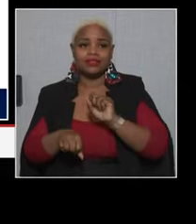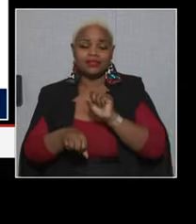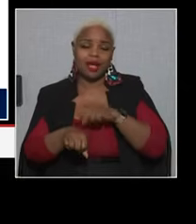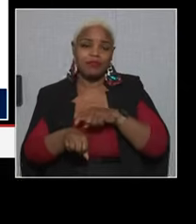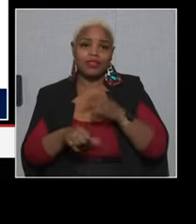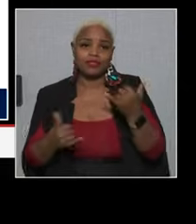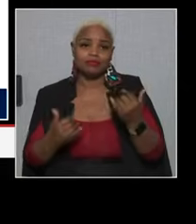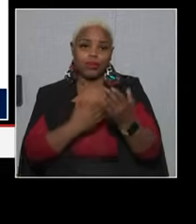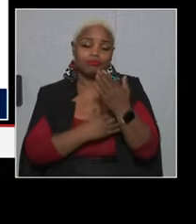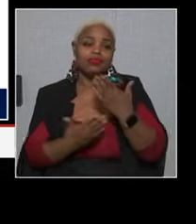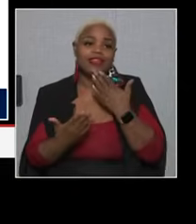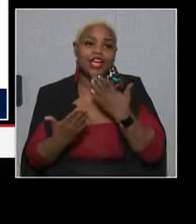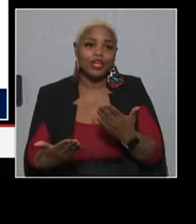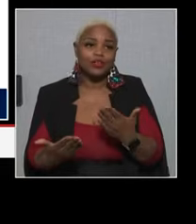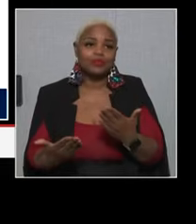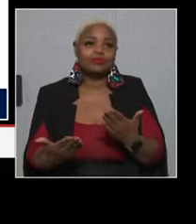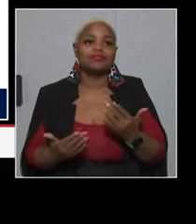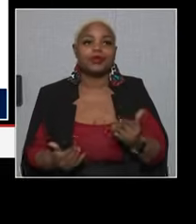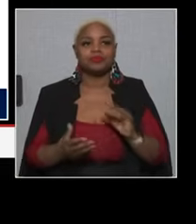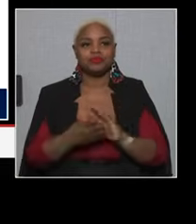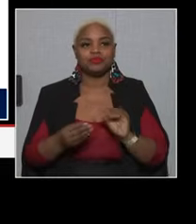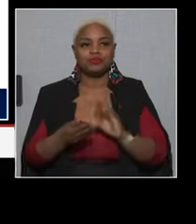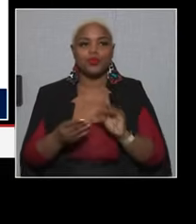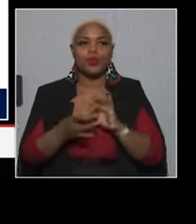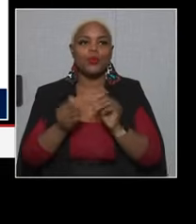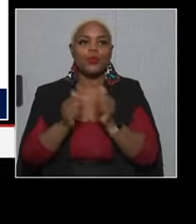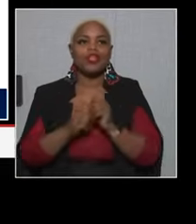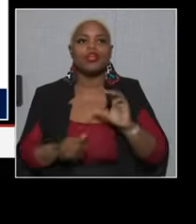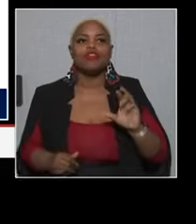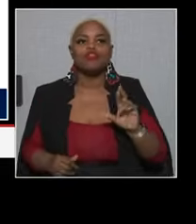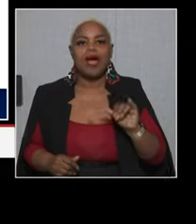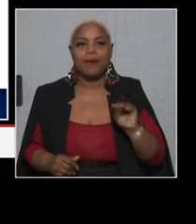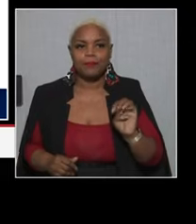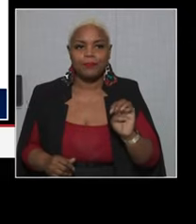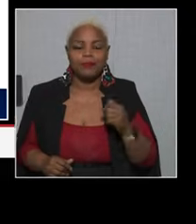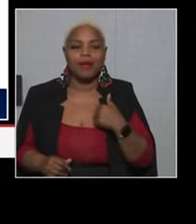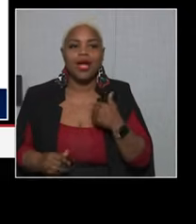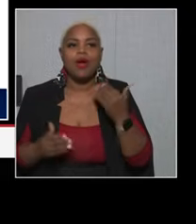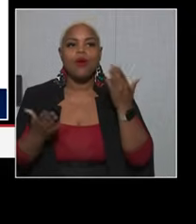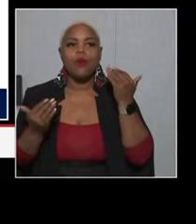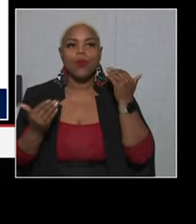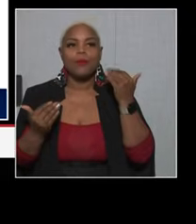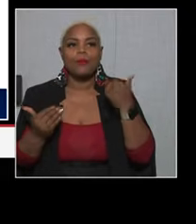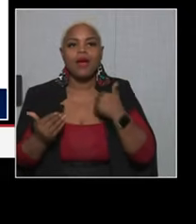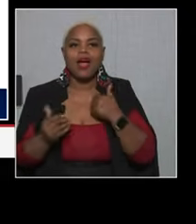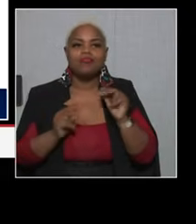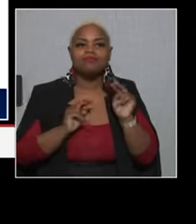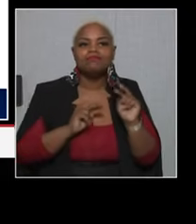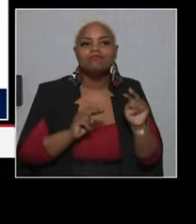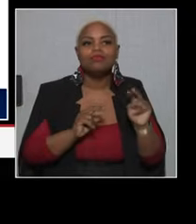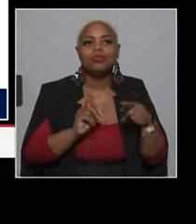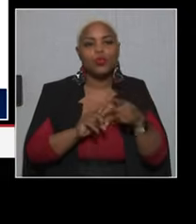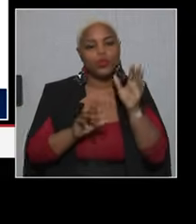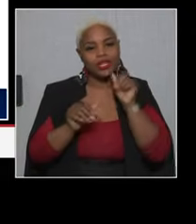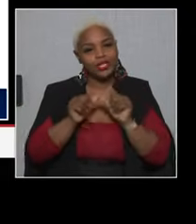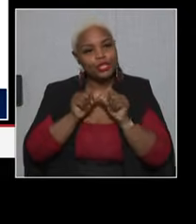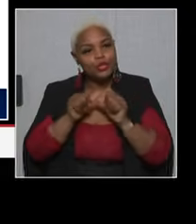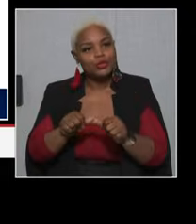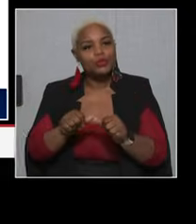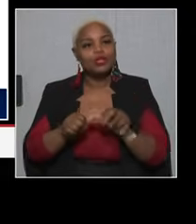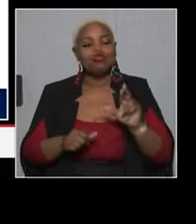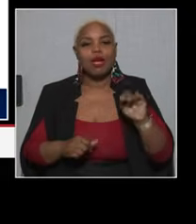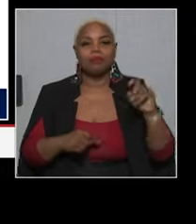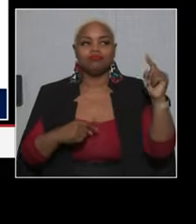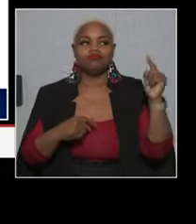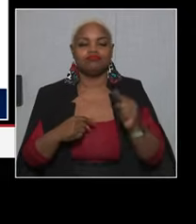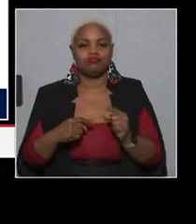talk a little bit about where we are with our crime trends. It is my hope and certainly my anticipation that we will continue to move